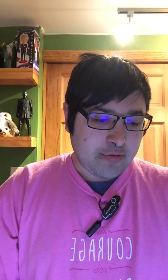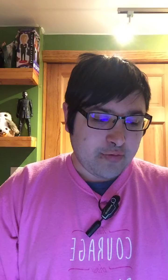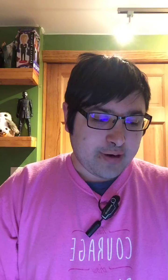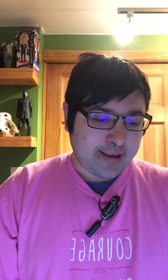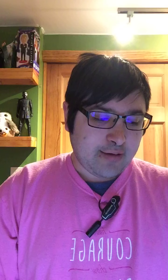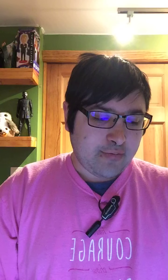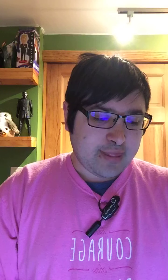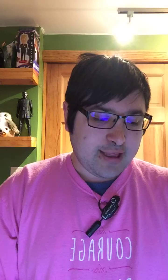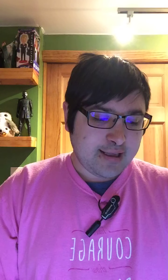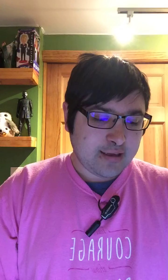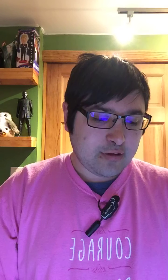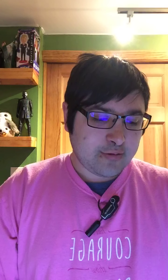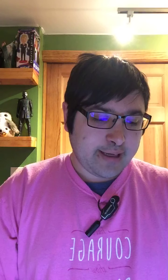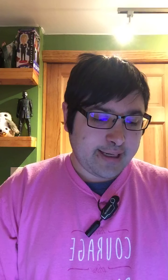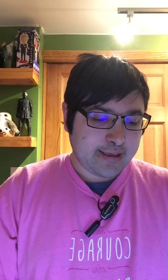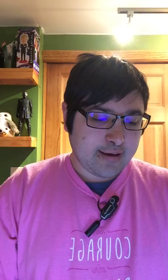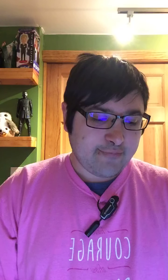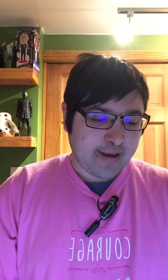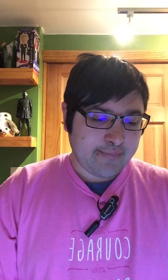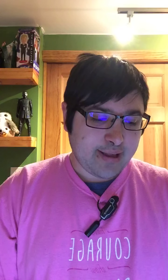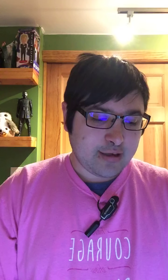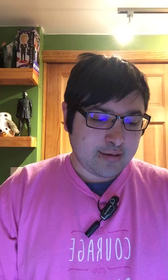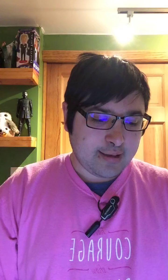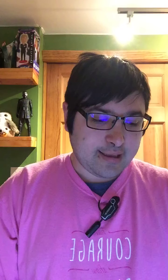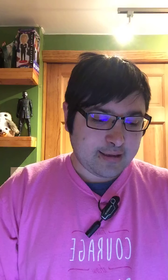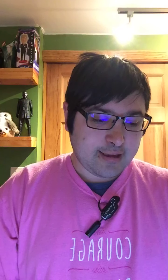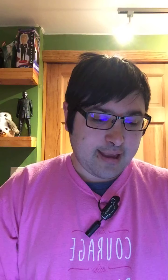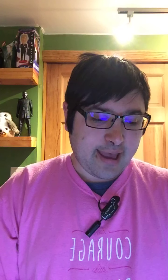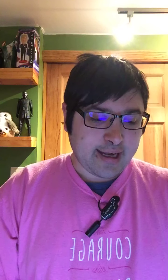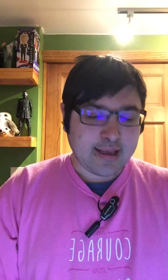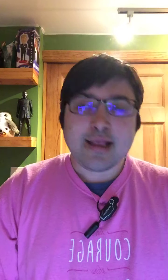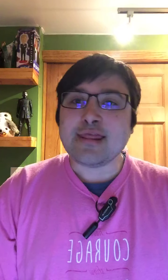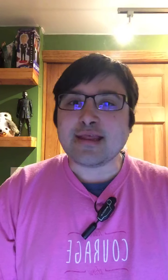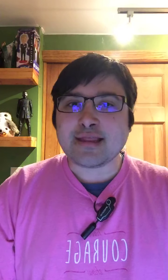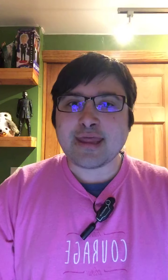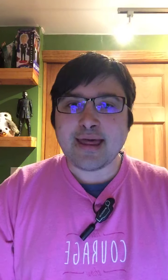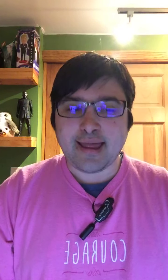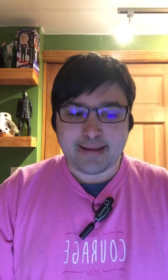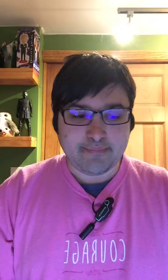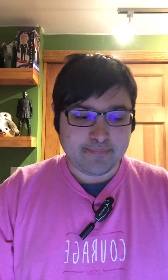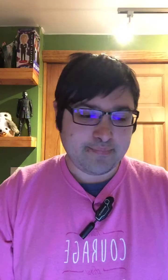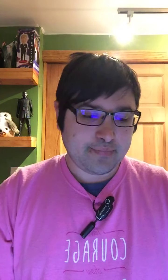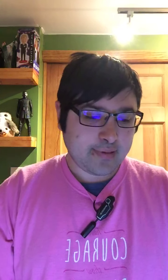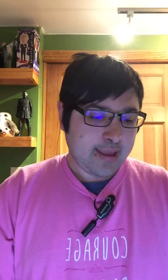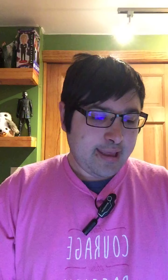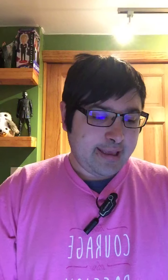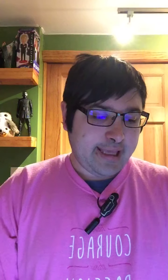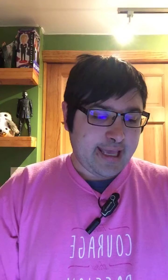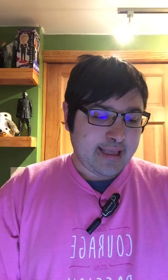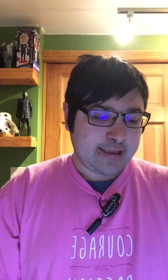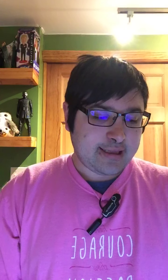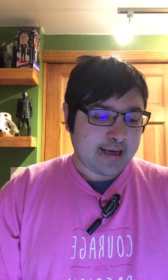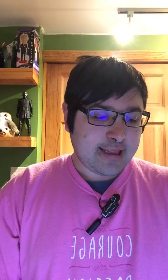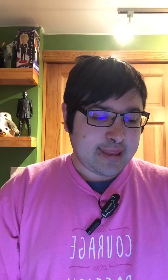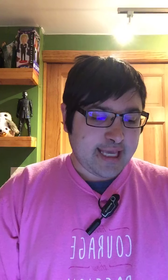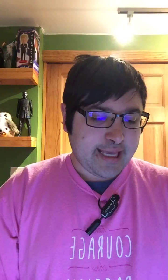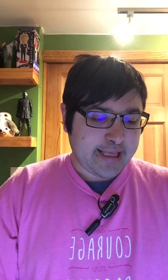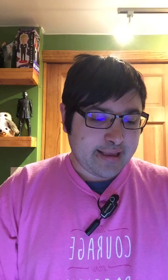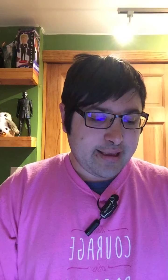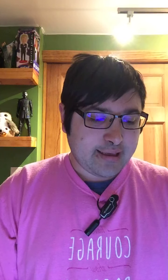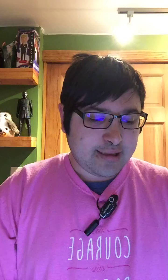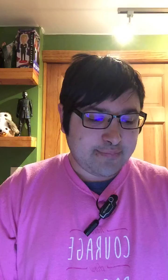are working with the industry and environmentalists at this time. He said